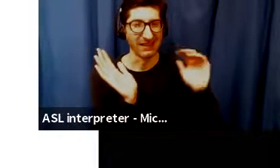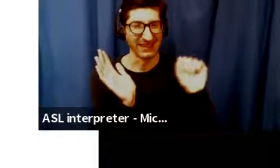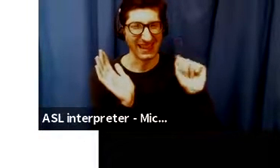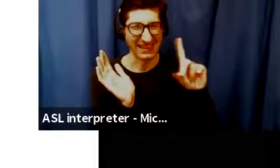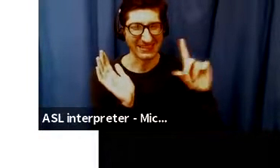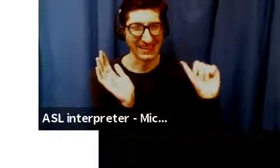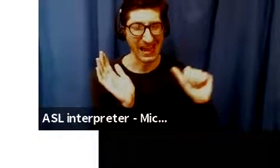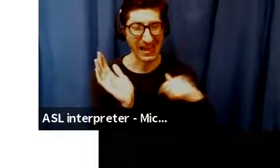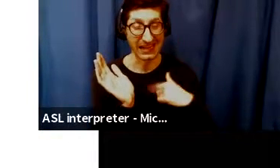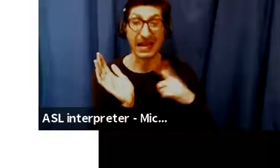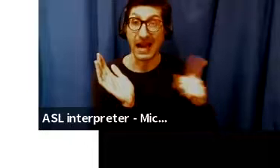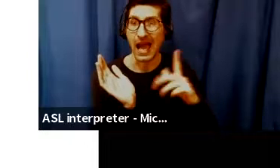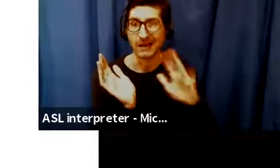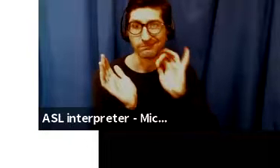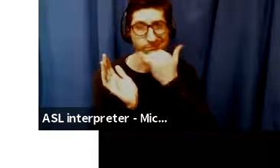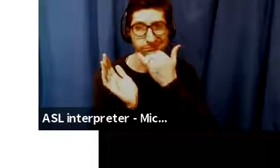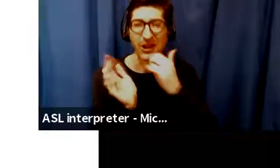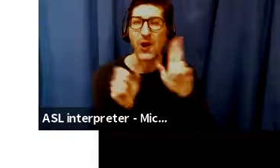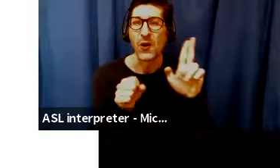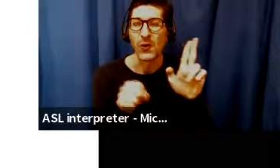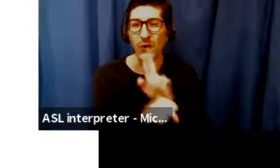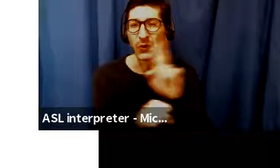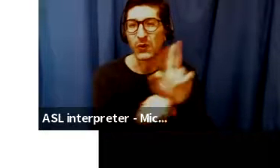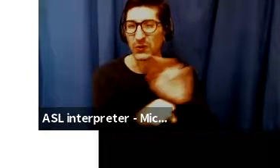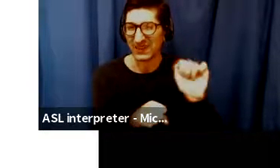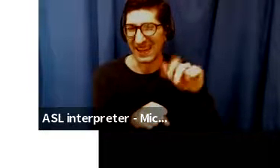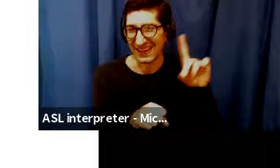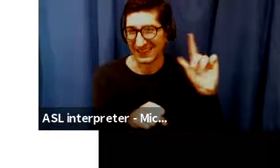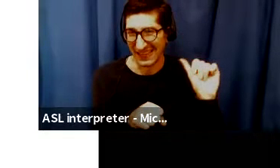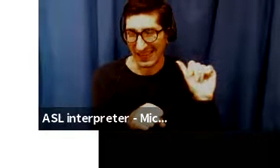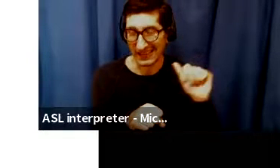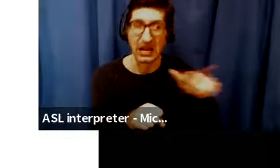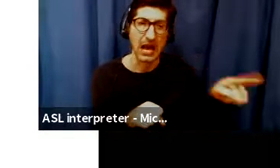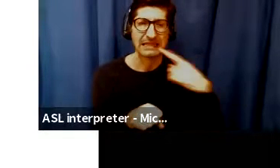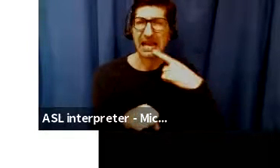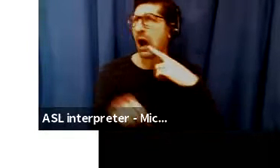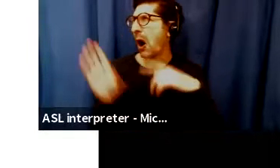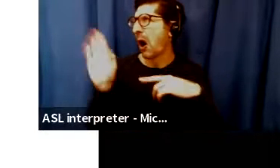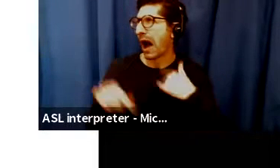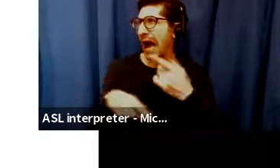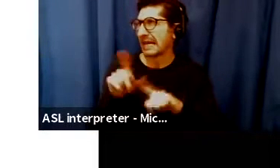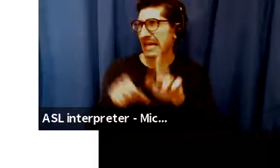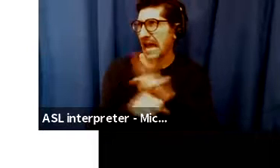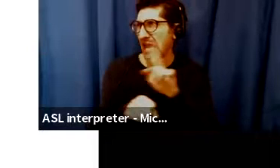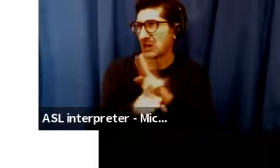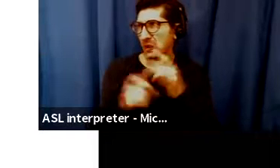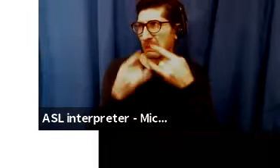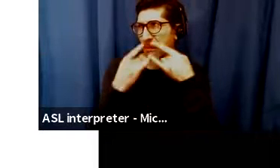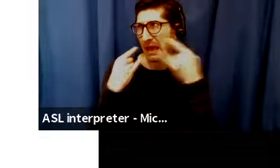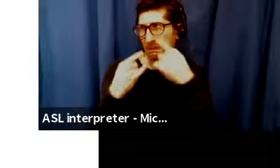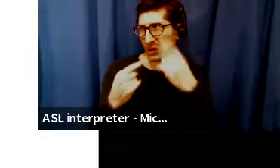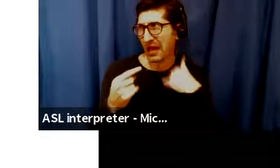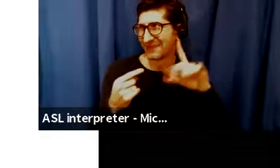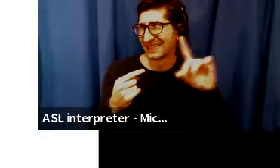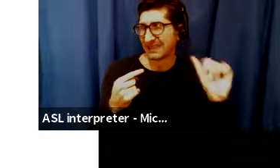the ADA falsely to say that the reason that they can't use face masks has been because of a disability. And